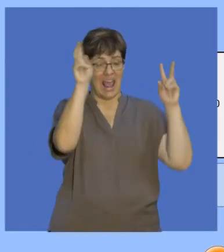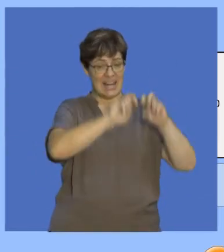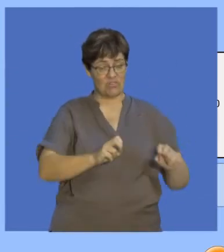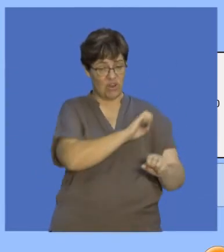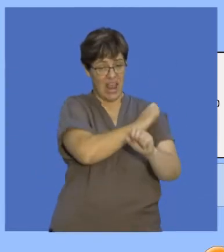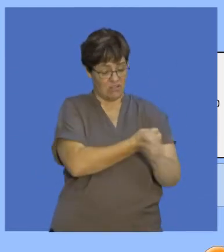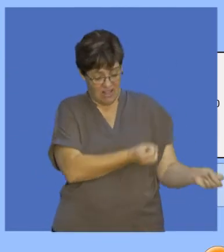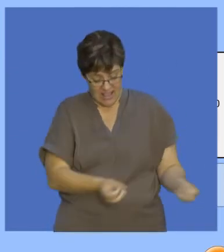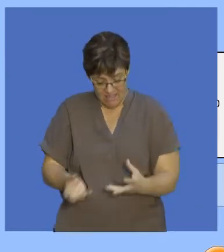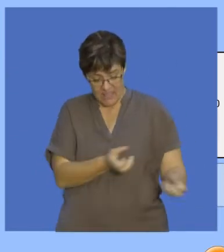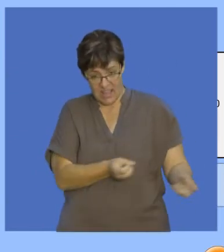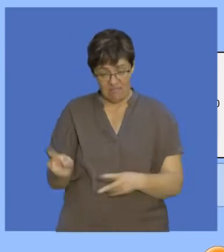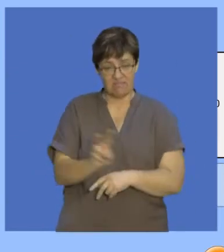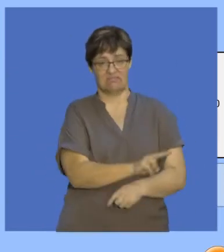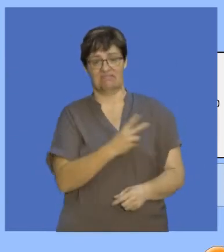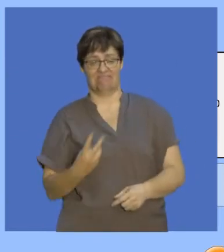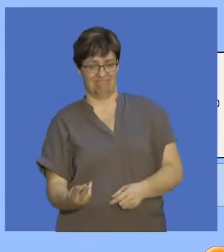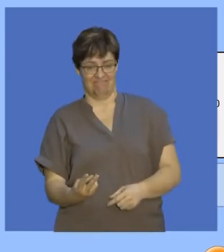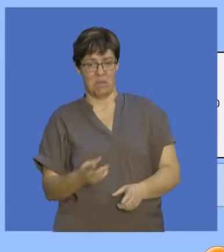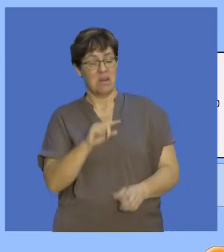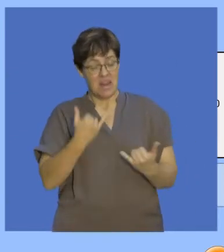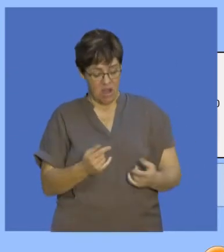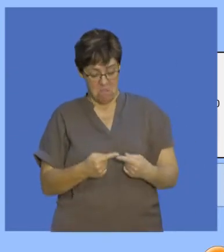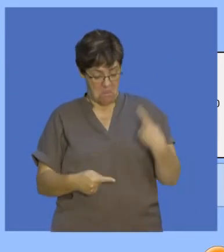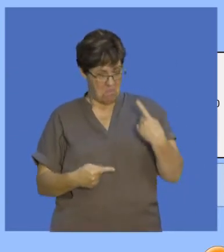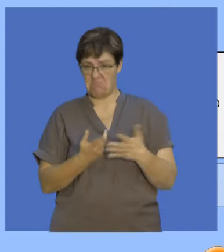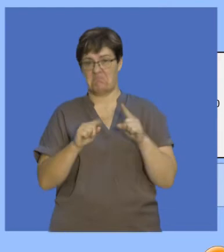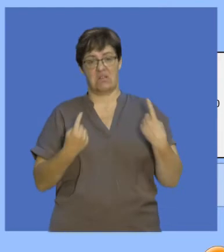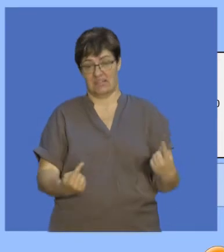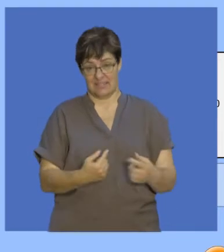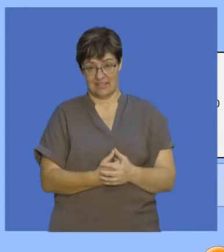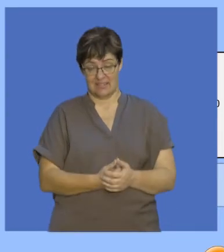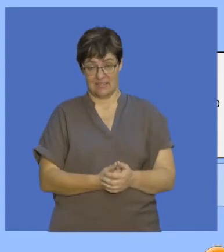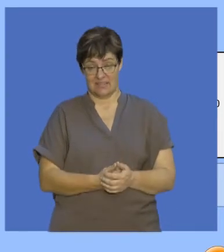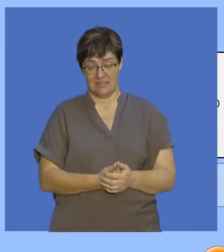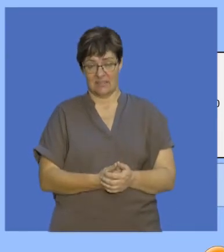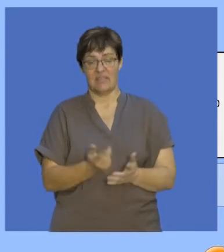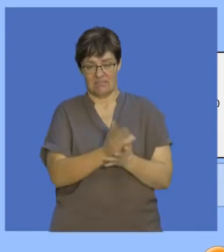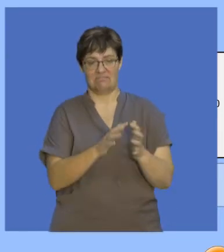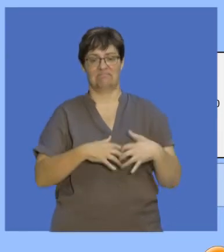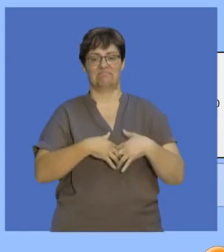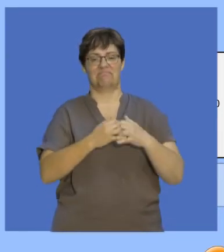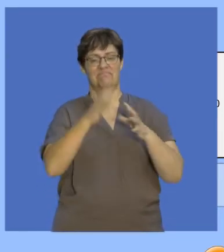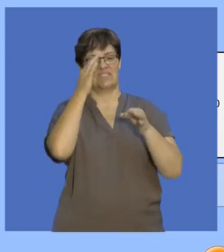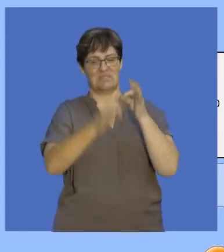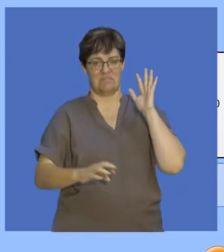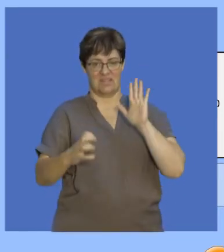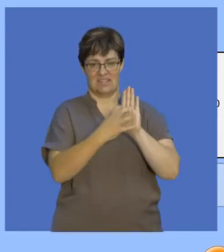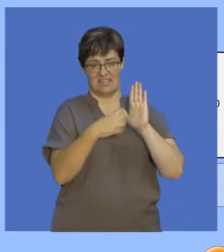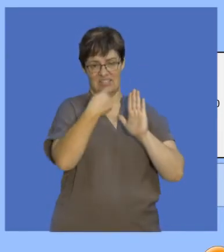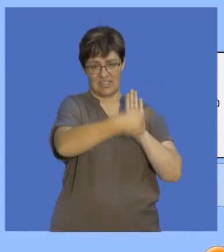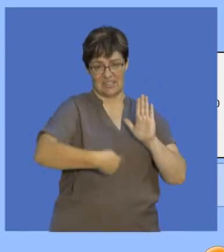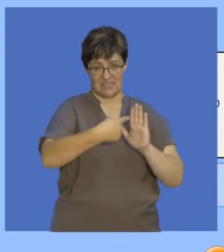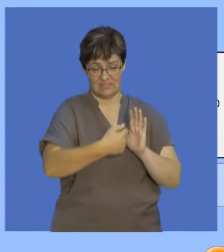is electrical energy, which is transformed by the light bulb into light energy. So this is how we set up a